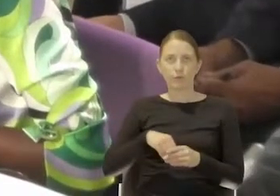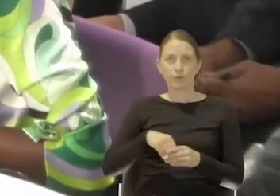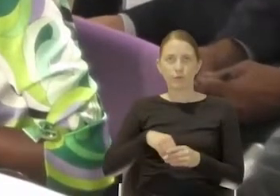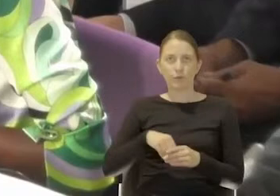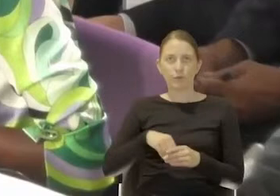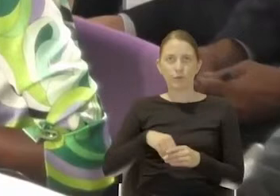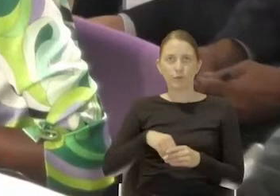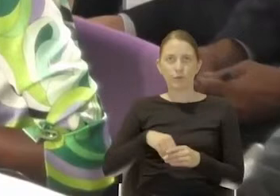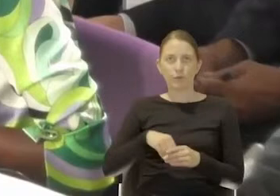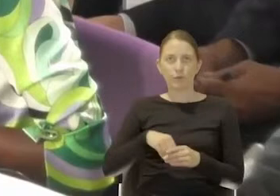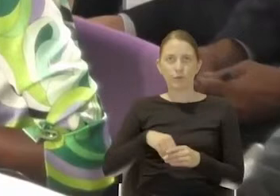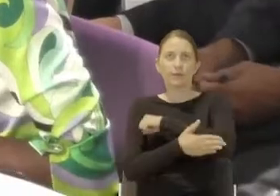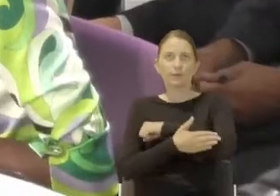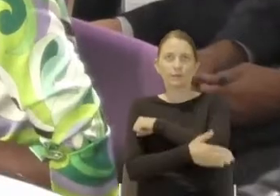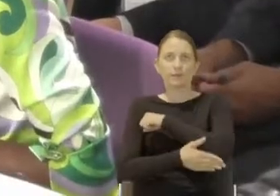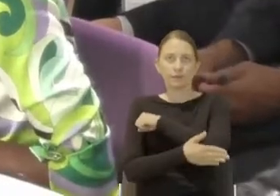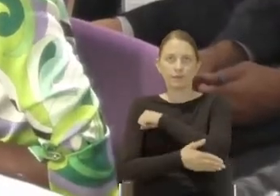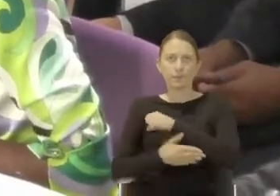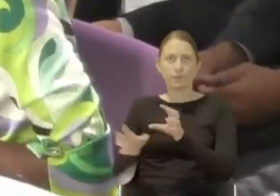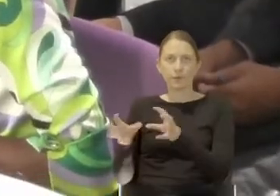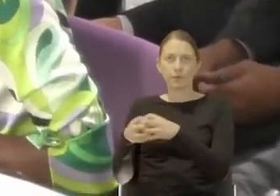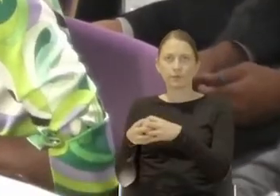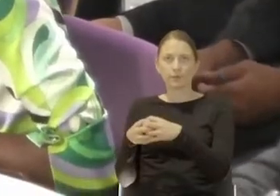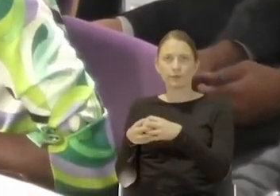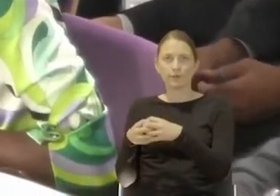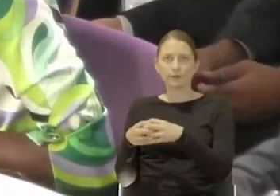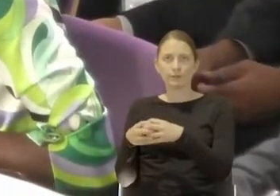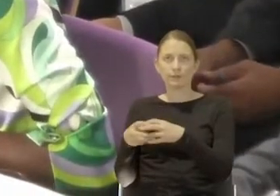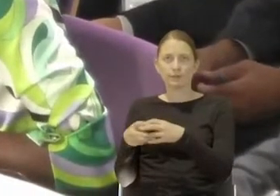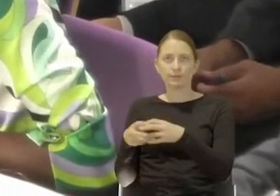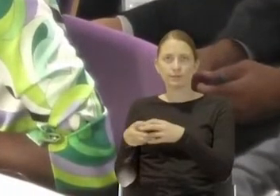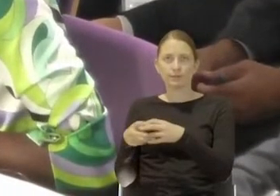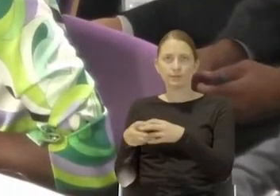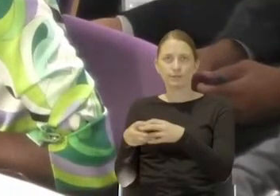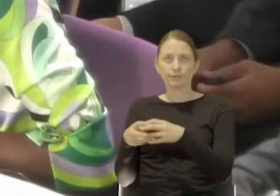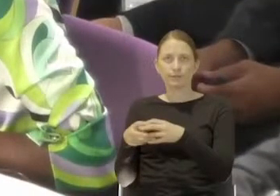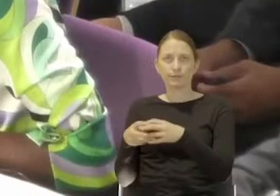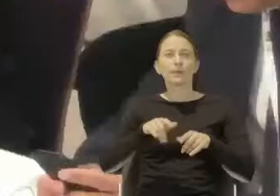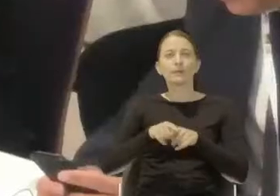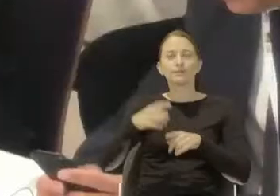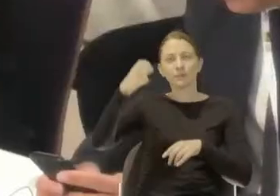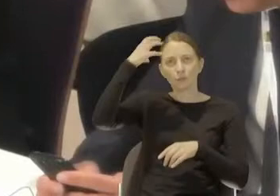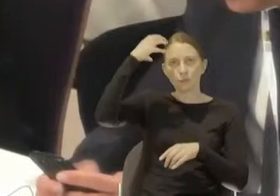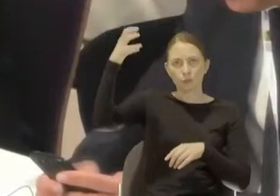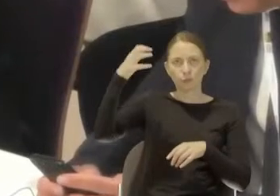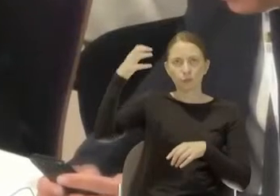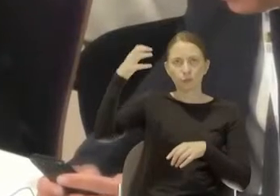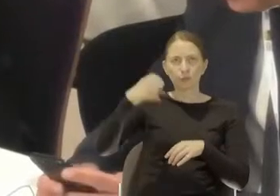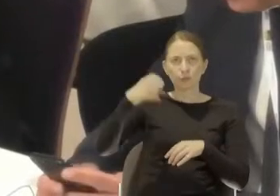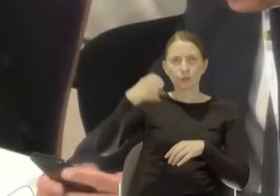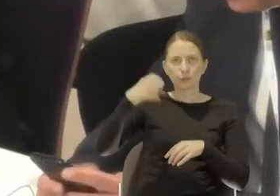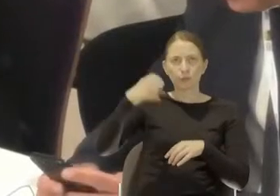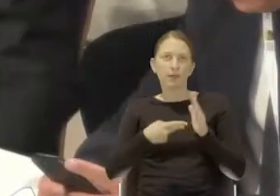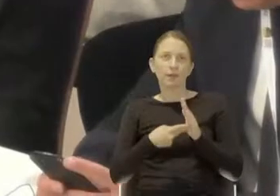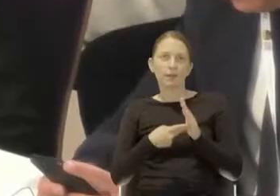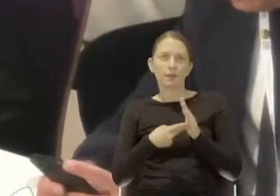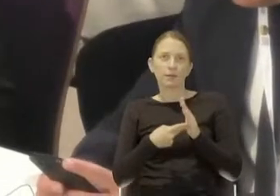Planning and Architecture of the Republic of Azerbaijan. Honourable, the floor is yours.